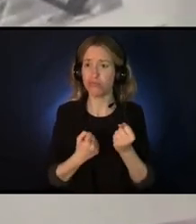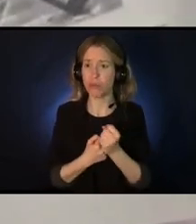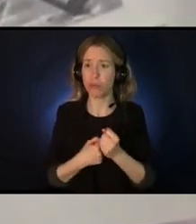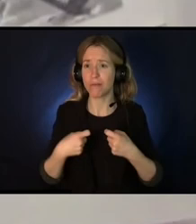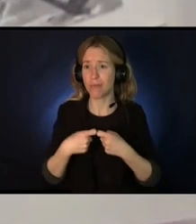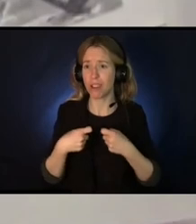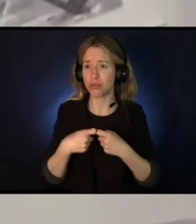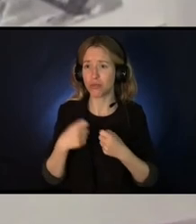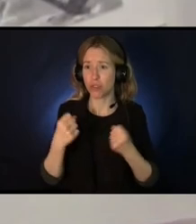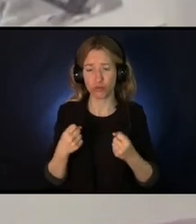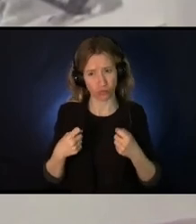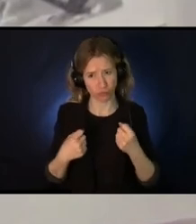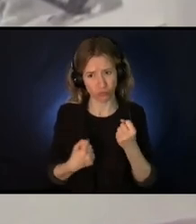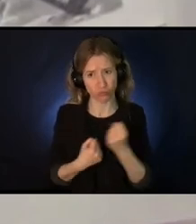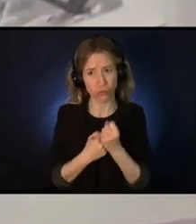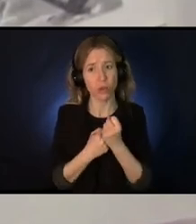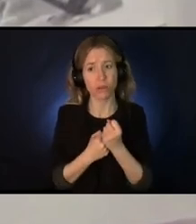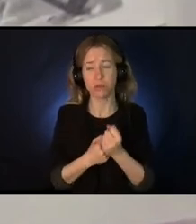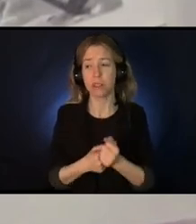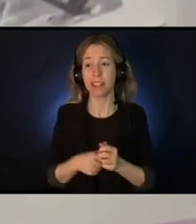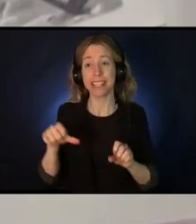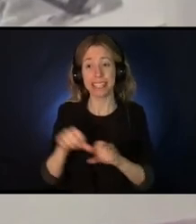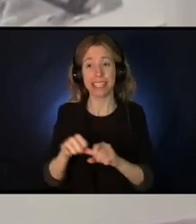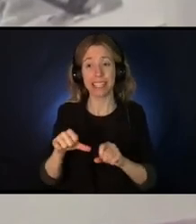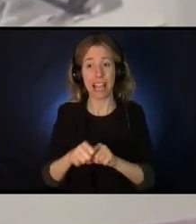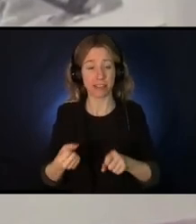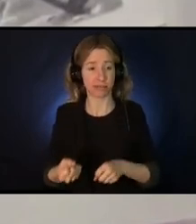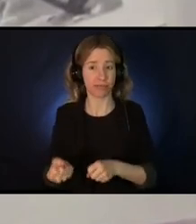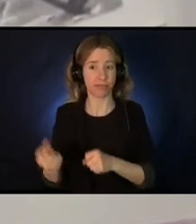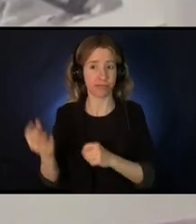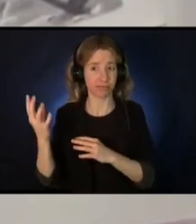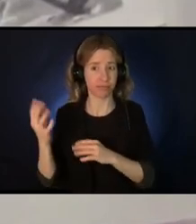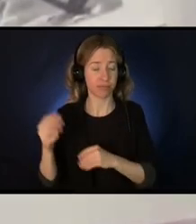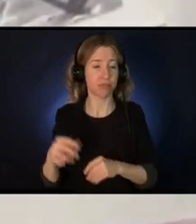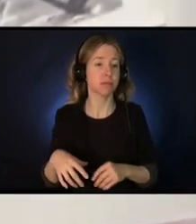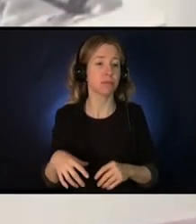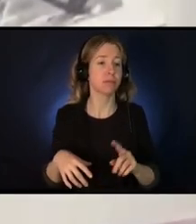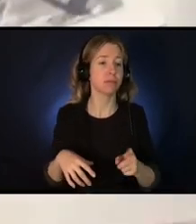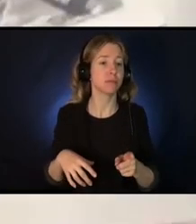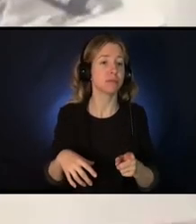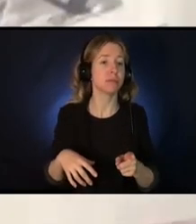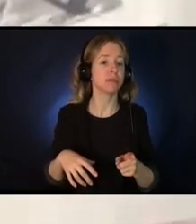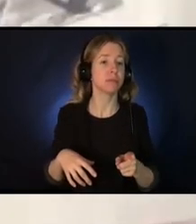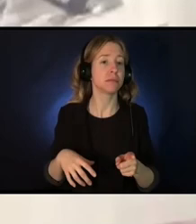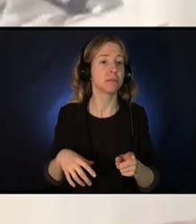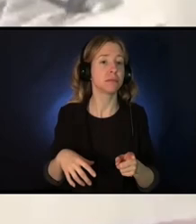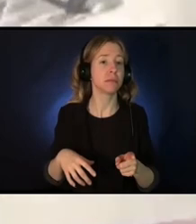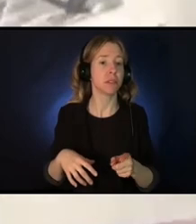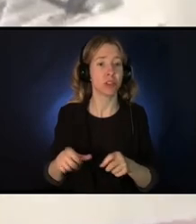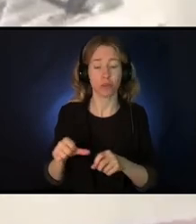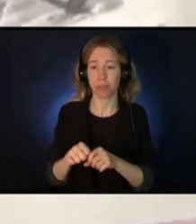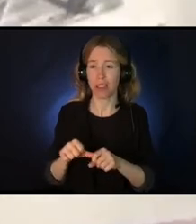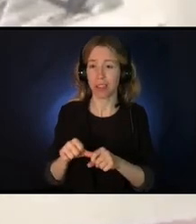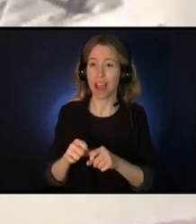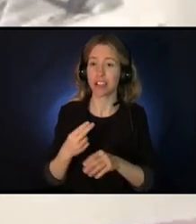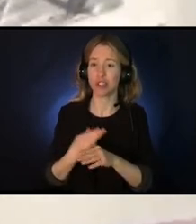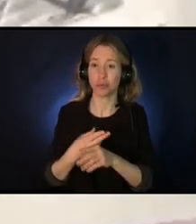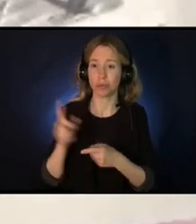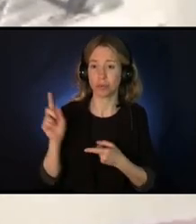Some of my work is about my family, okay? This is called The Littlest